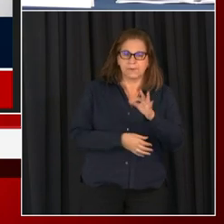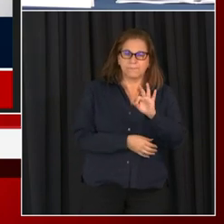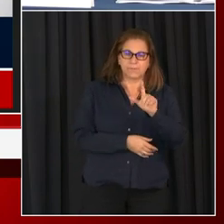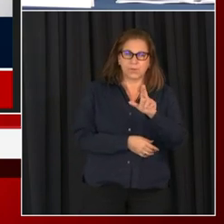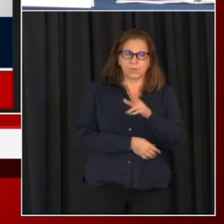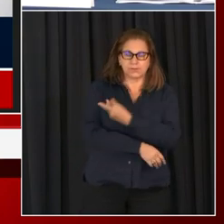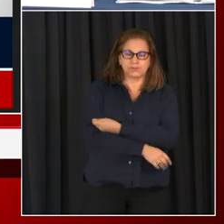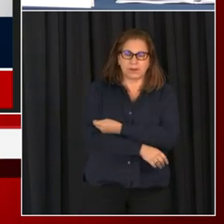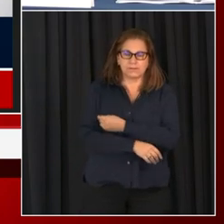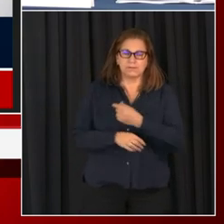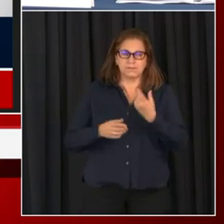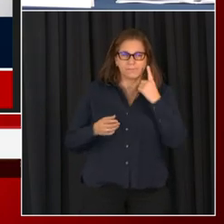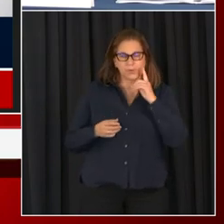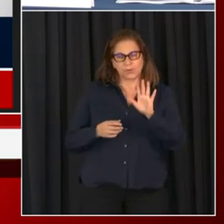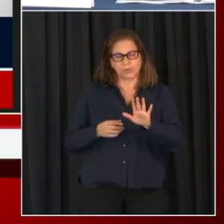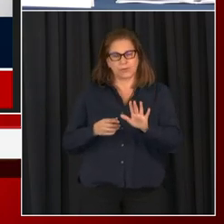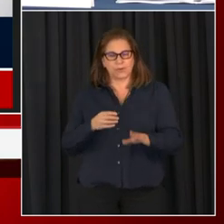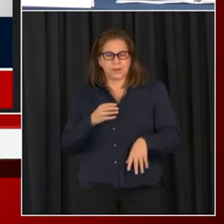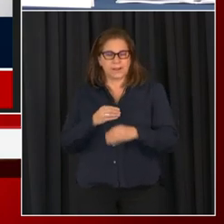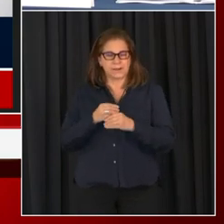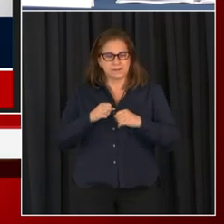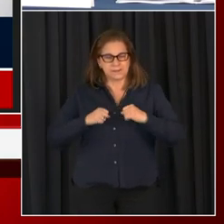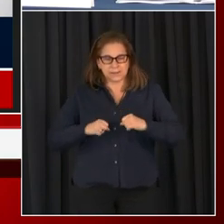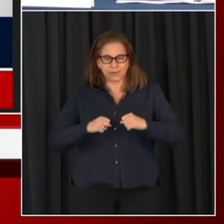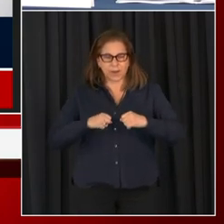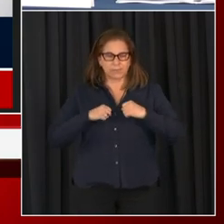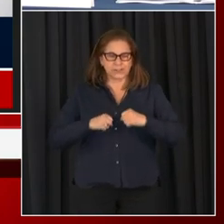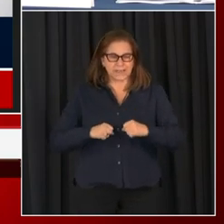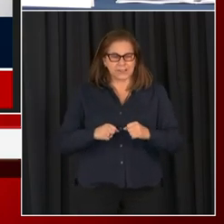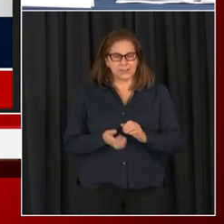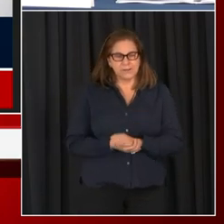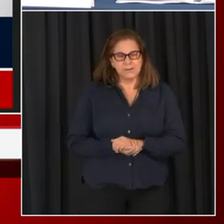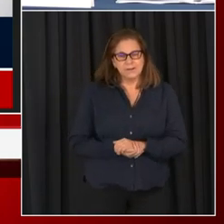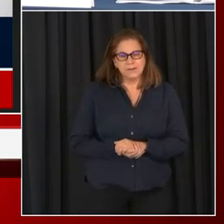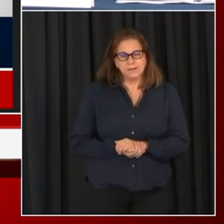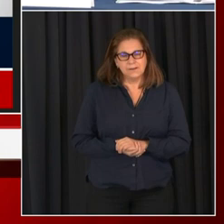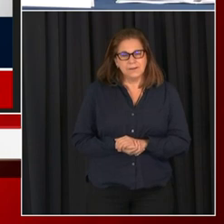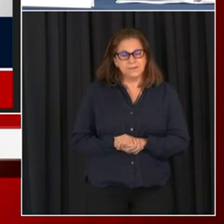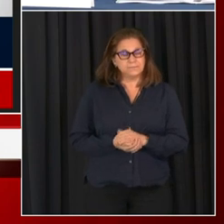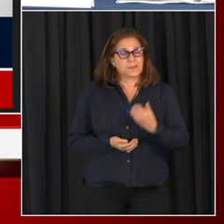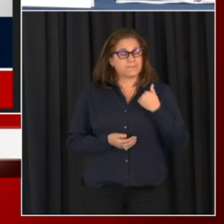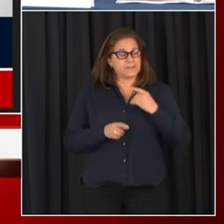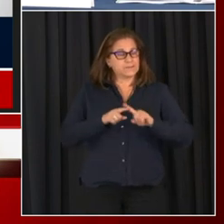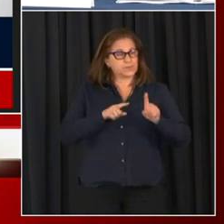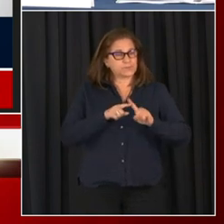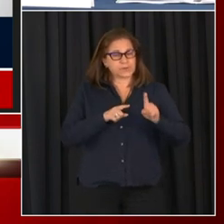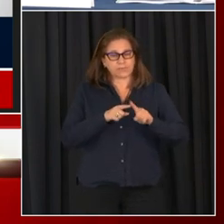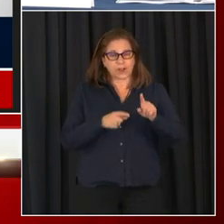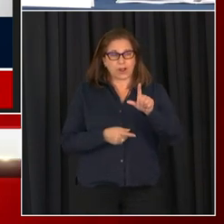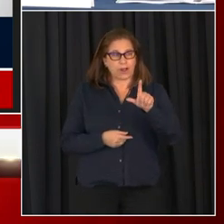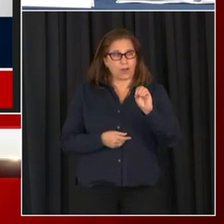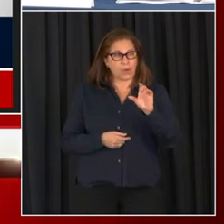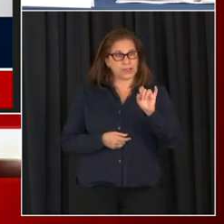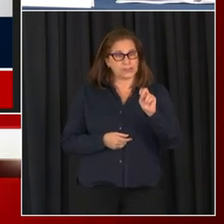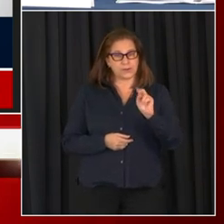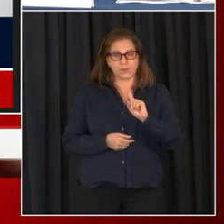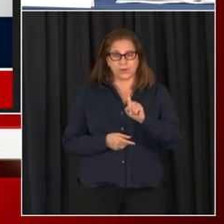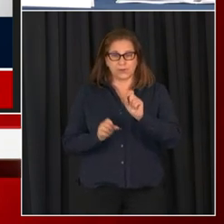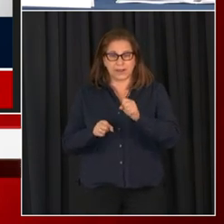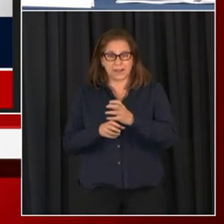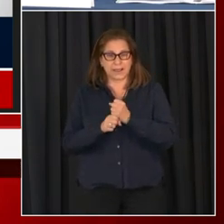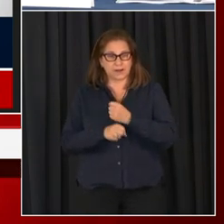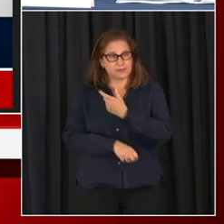locations available in DC Monday through Friday at a number of public available